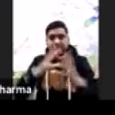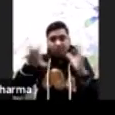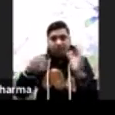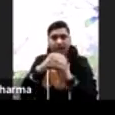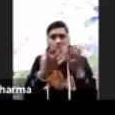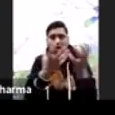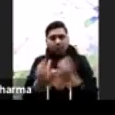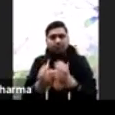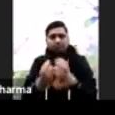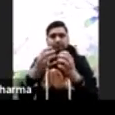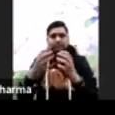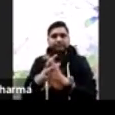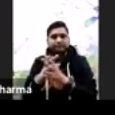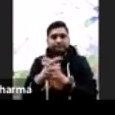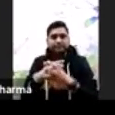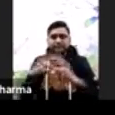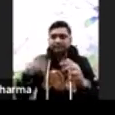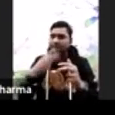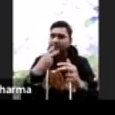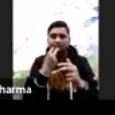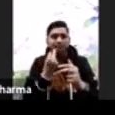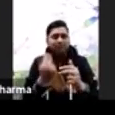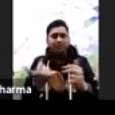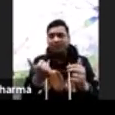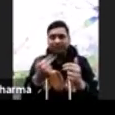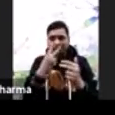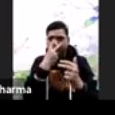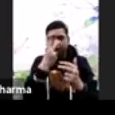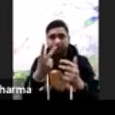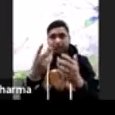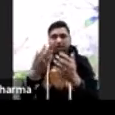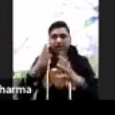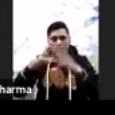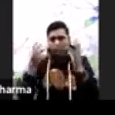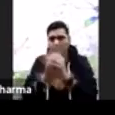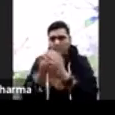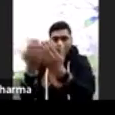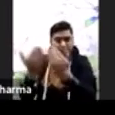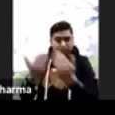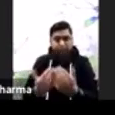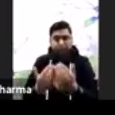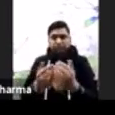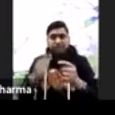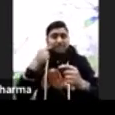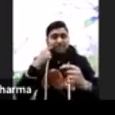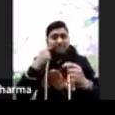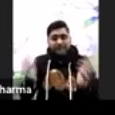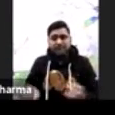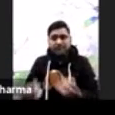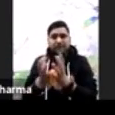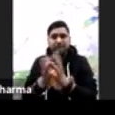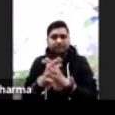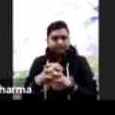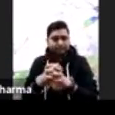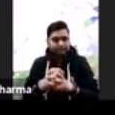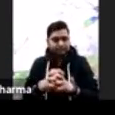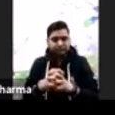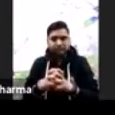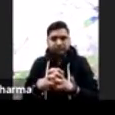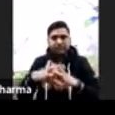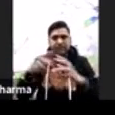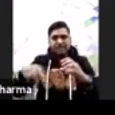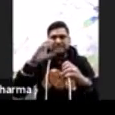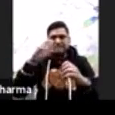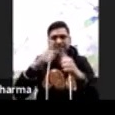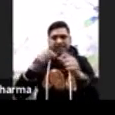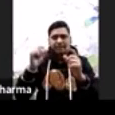So it's really beautiful to see many things come together in this initiative. The first thing is, at Capgemini, for us, we